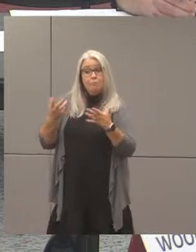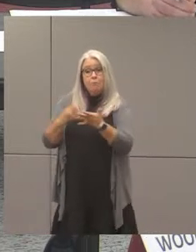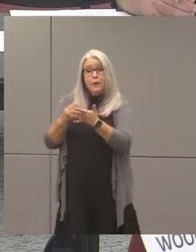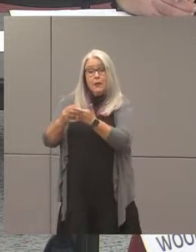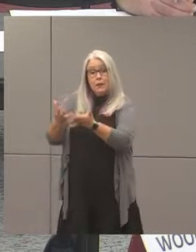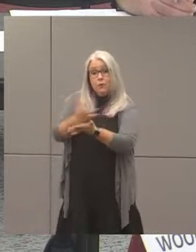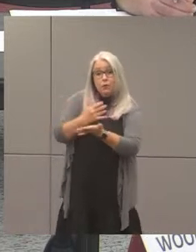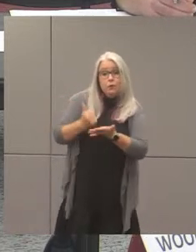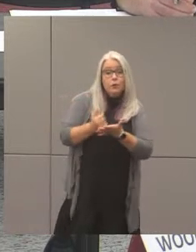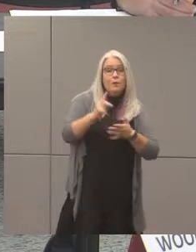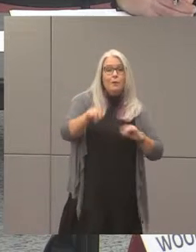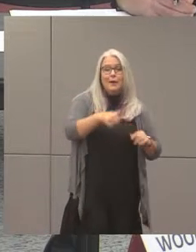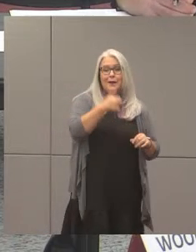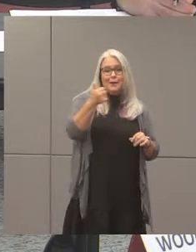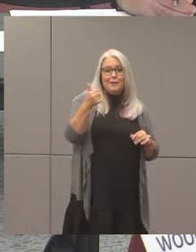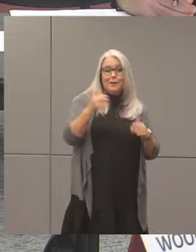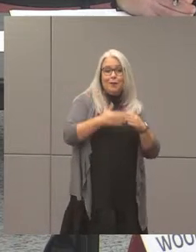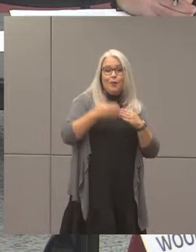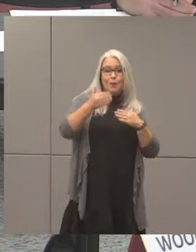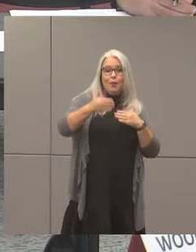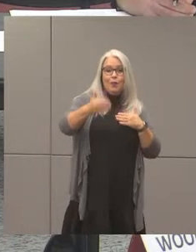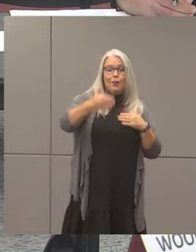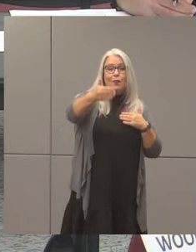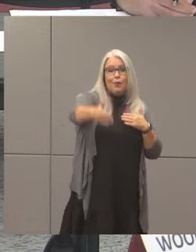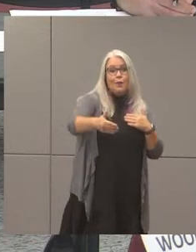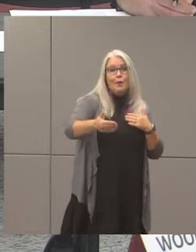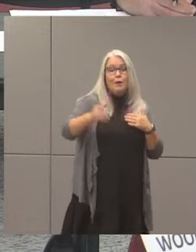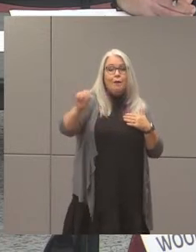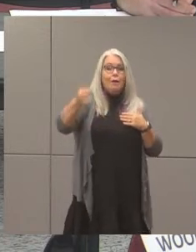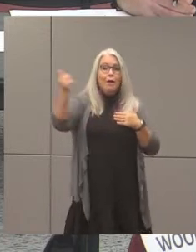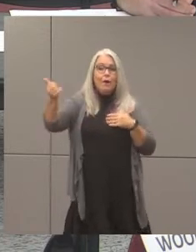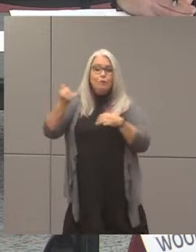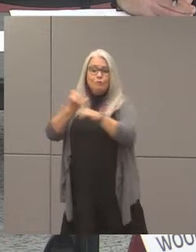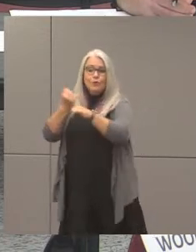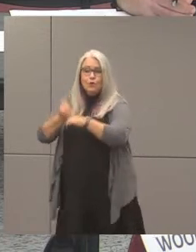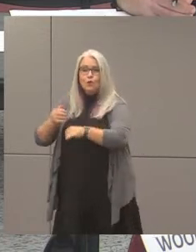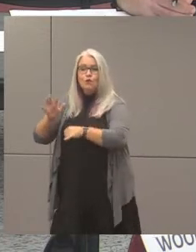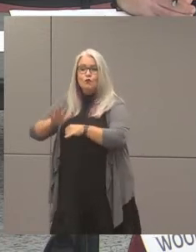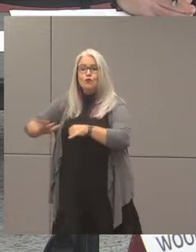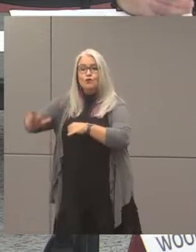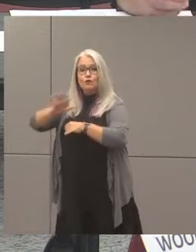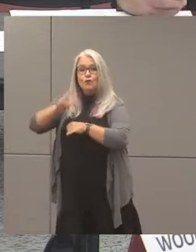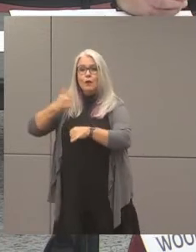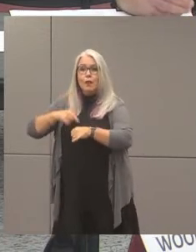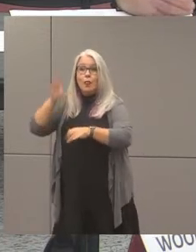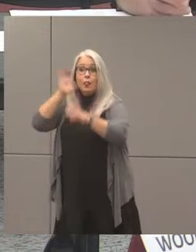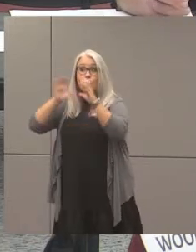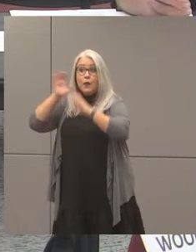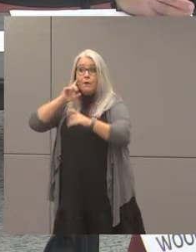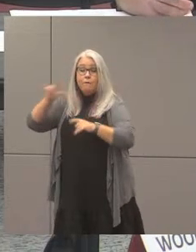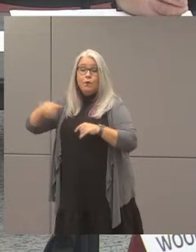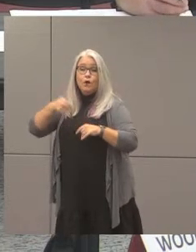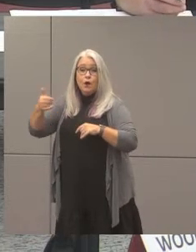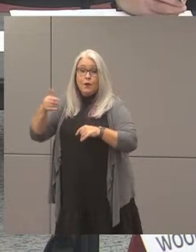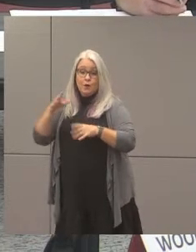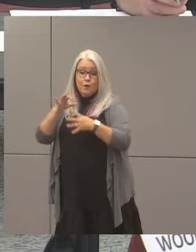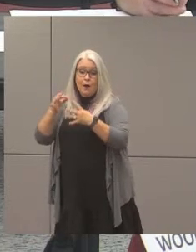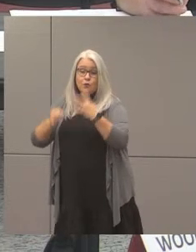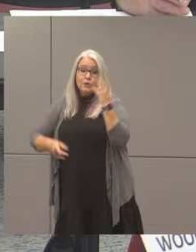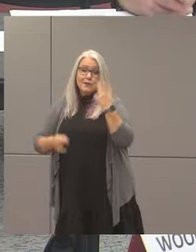looking for other avenues. And, I guarantee there's going to be other companies that will try and undercut them for what they